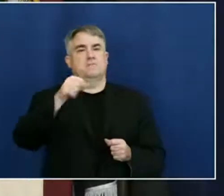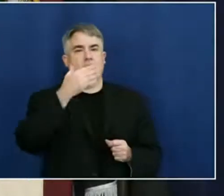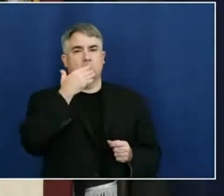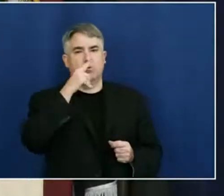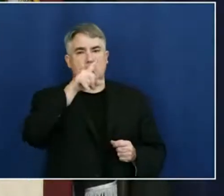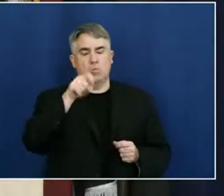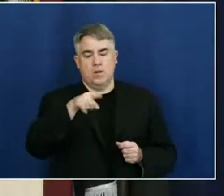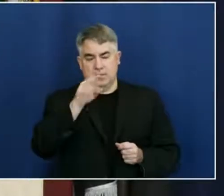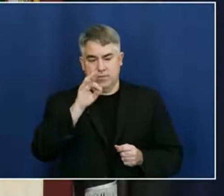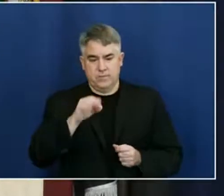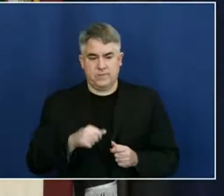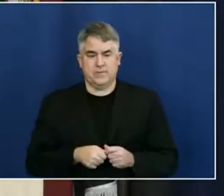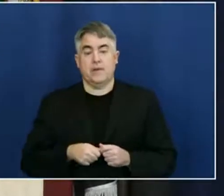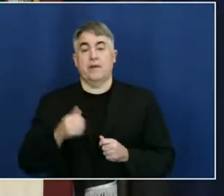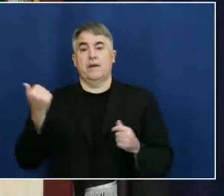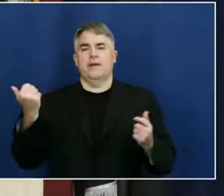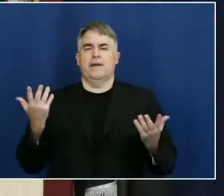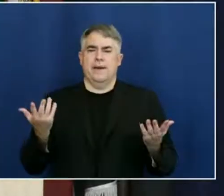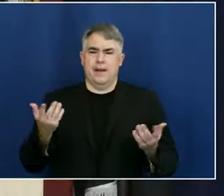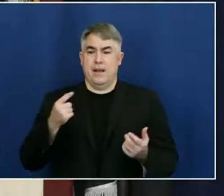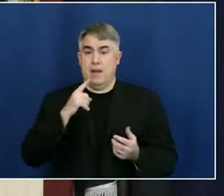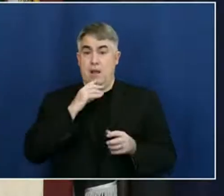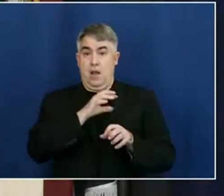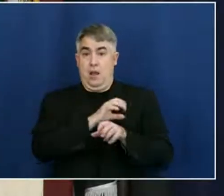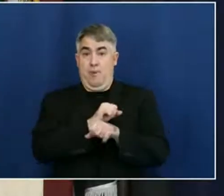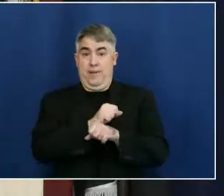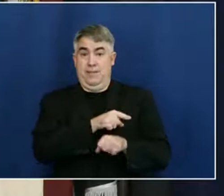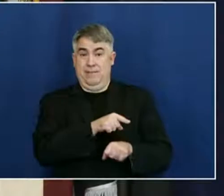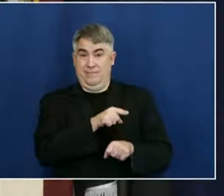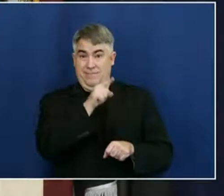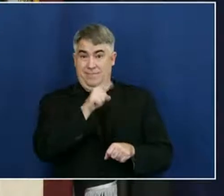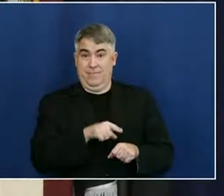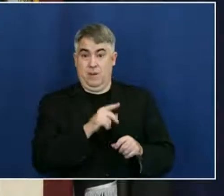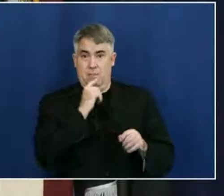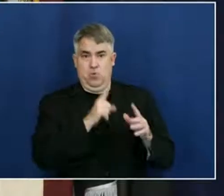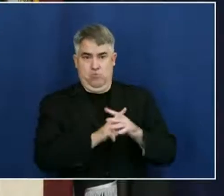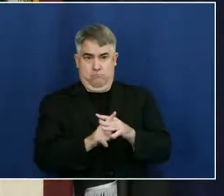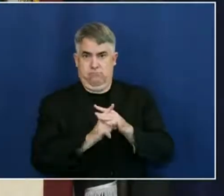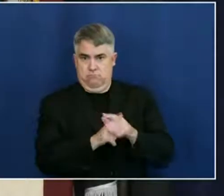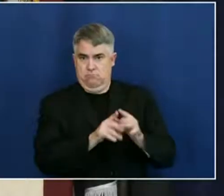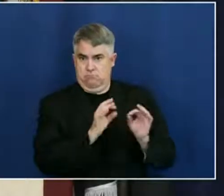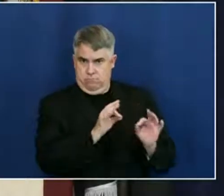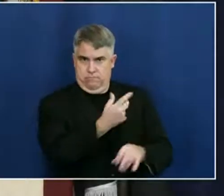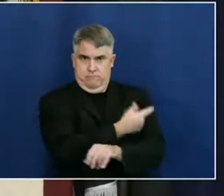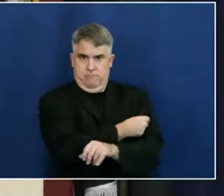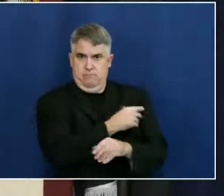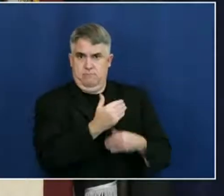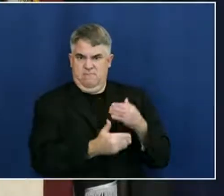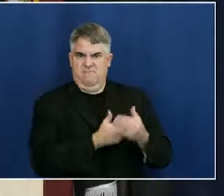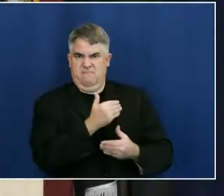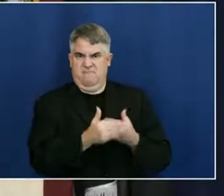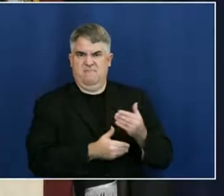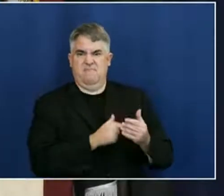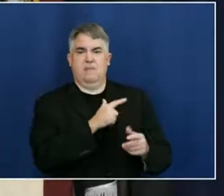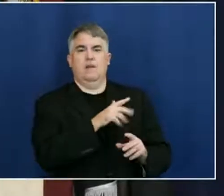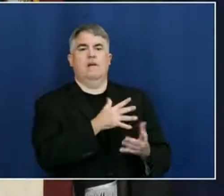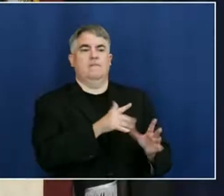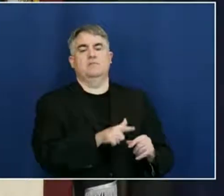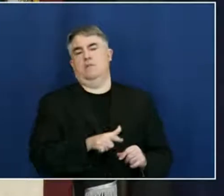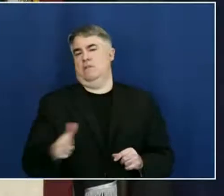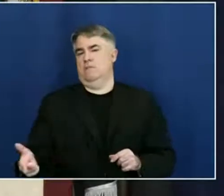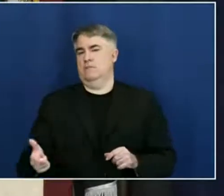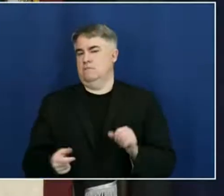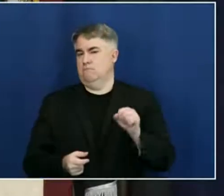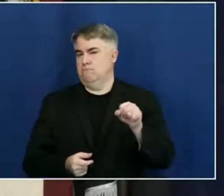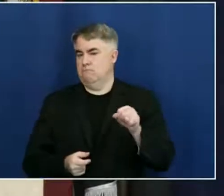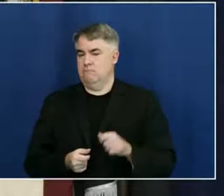sustained availability of appointments. And I think it's important to keep in mind when you look at the significant number of